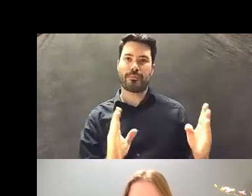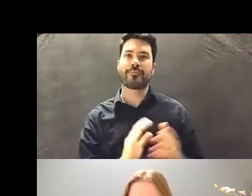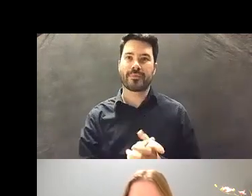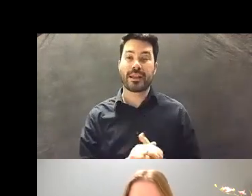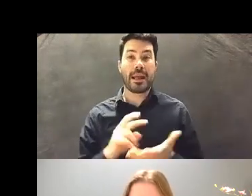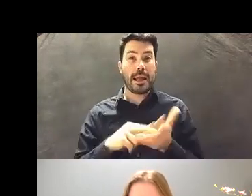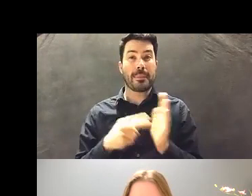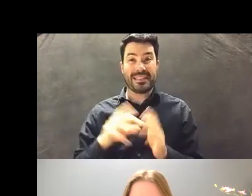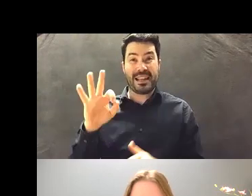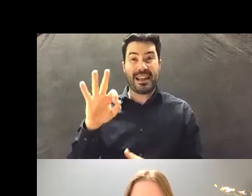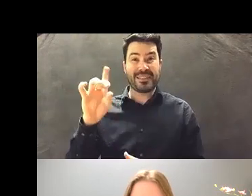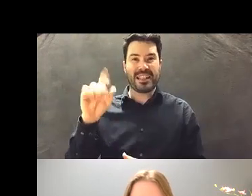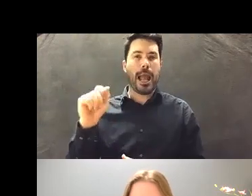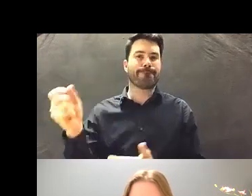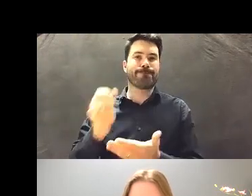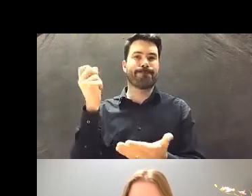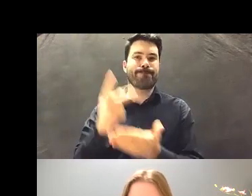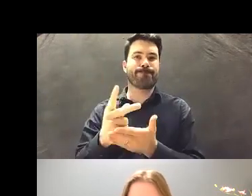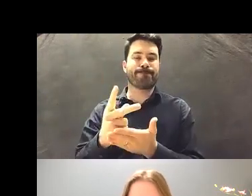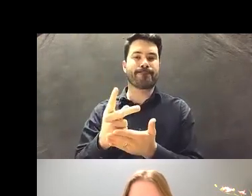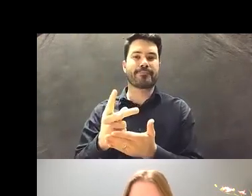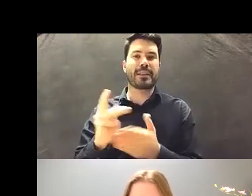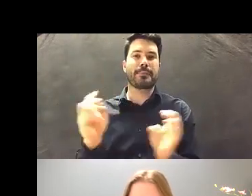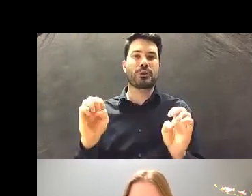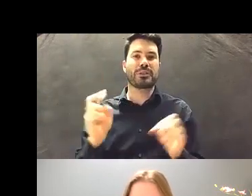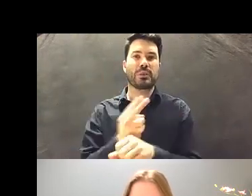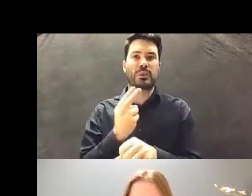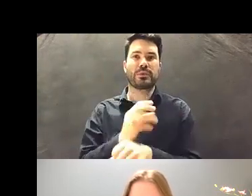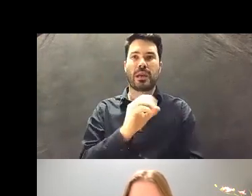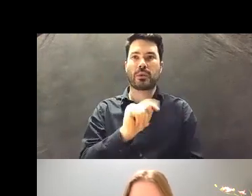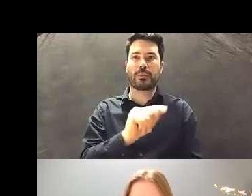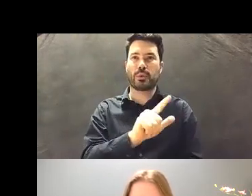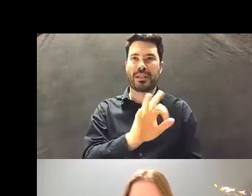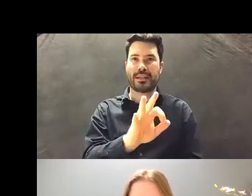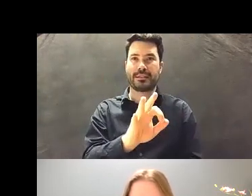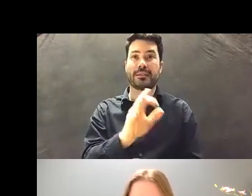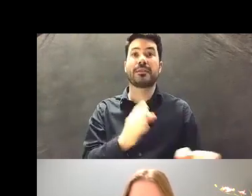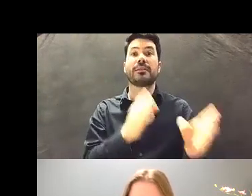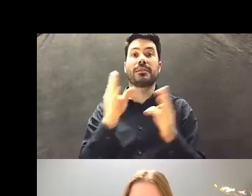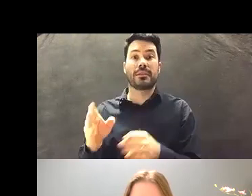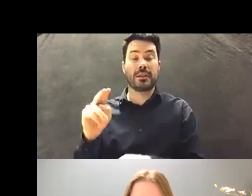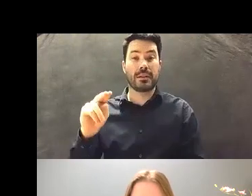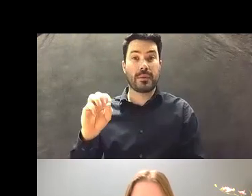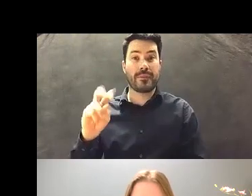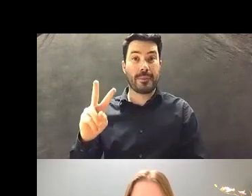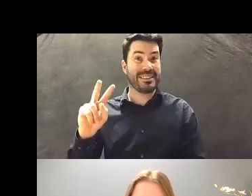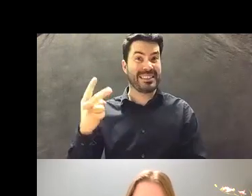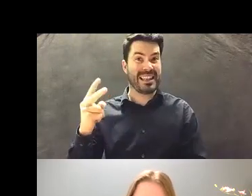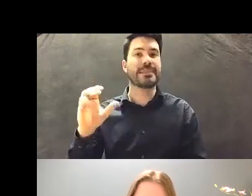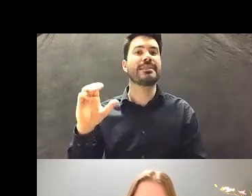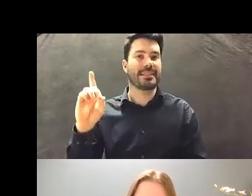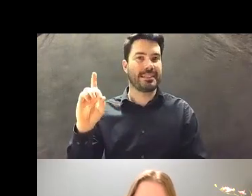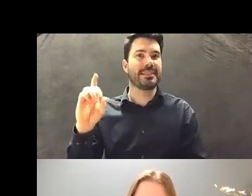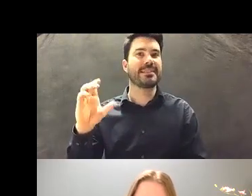on October 29th. And on November 2nd, the CDC, or Advisory Committee for Infection Prevention, on November